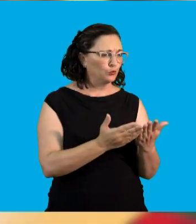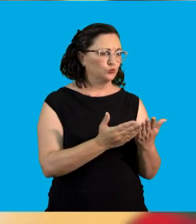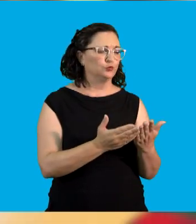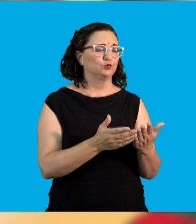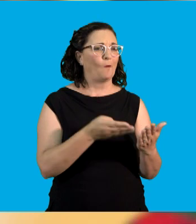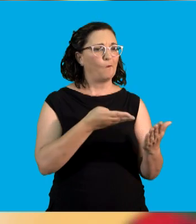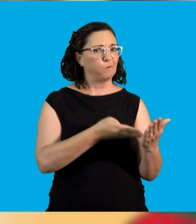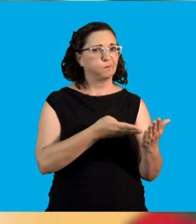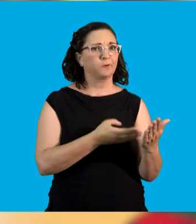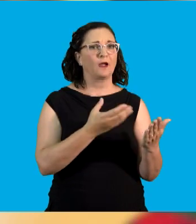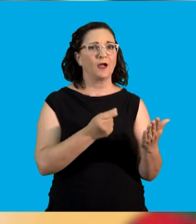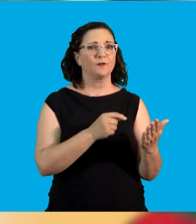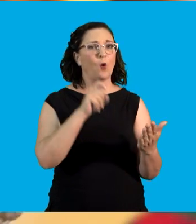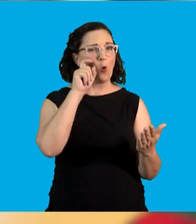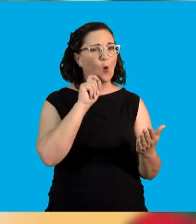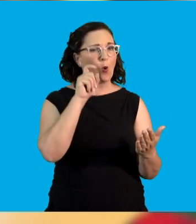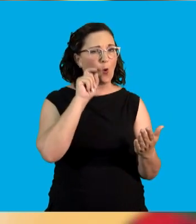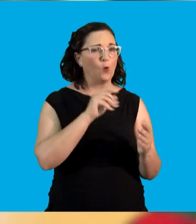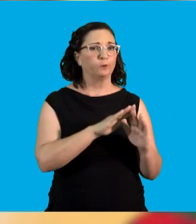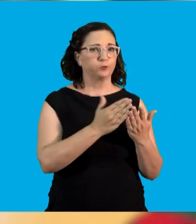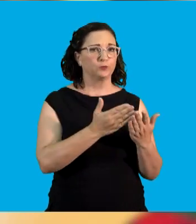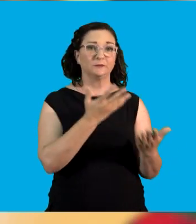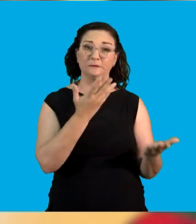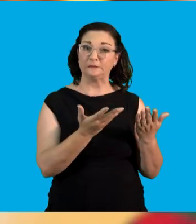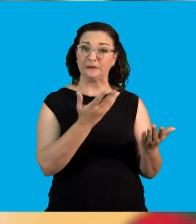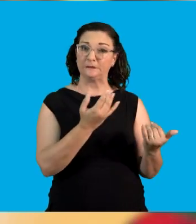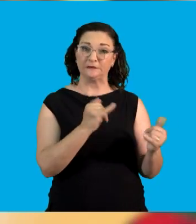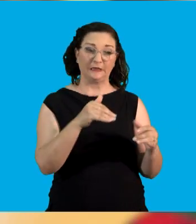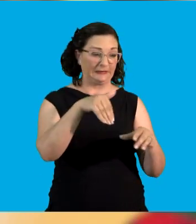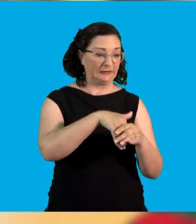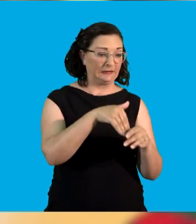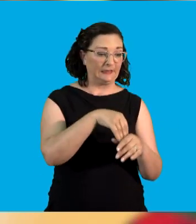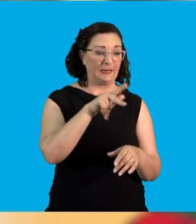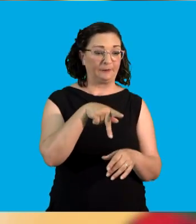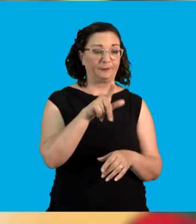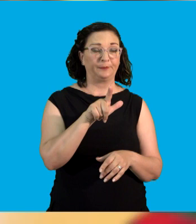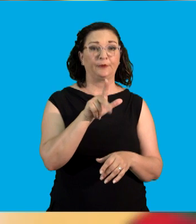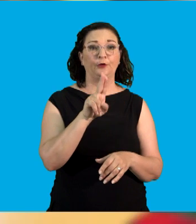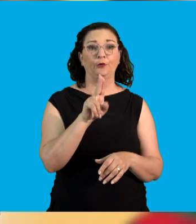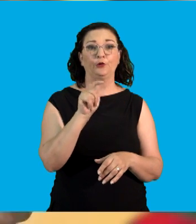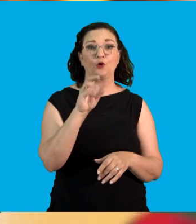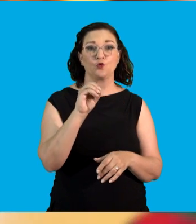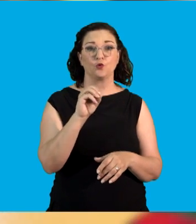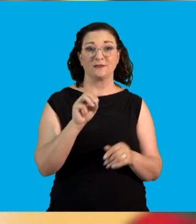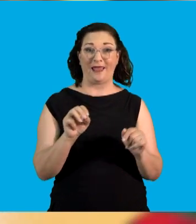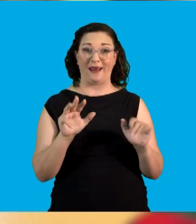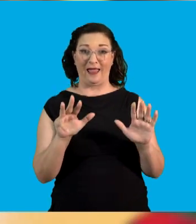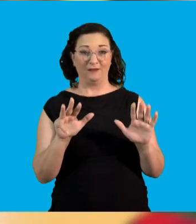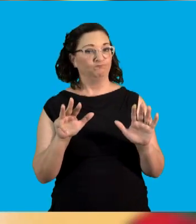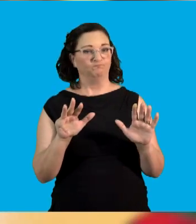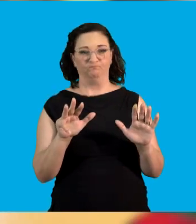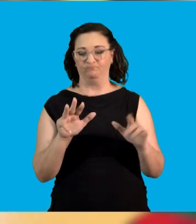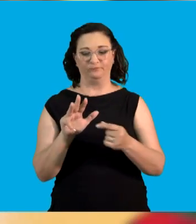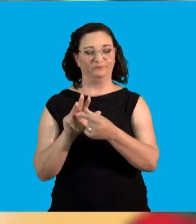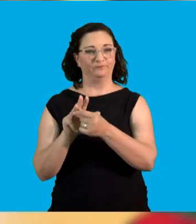that you have at school, because they're very old books, sometimes they still include Pluto as the 9th